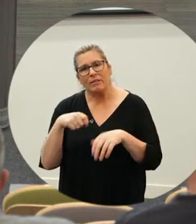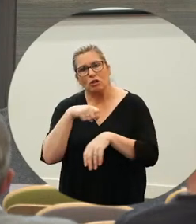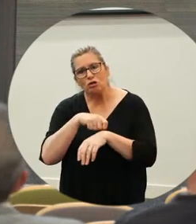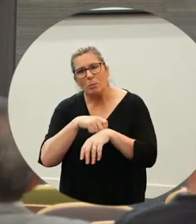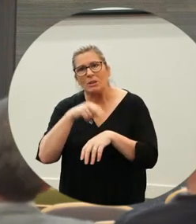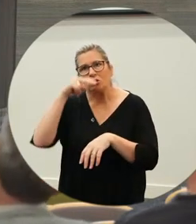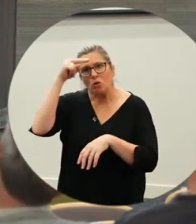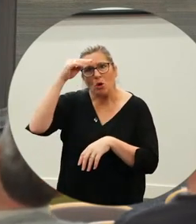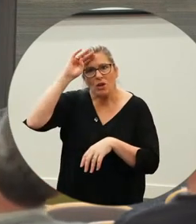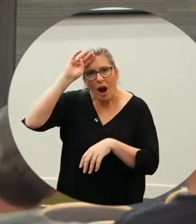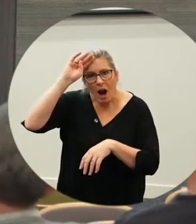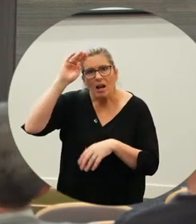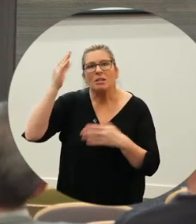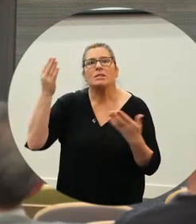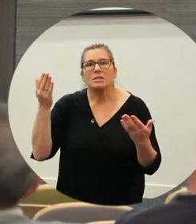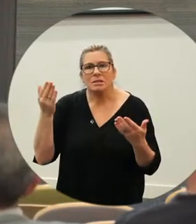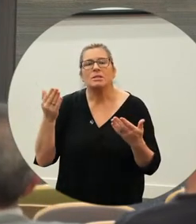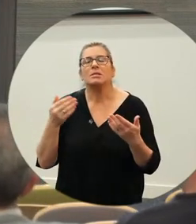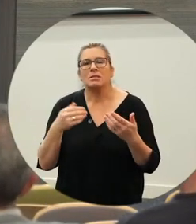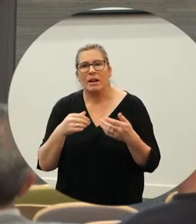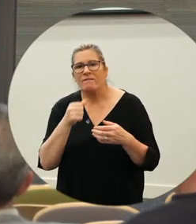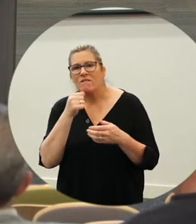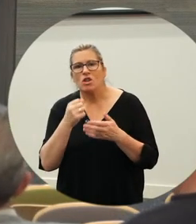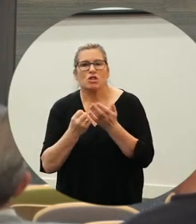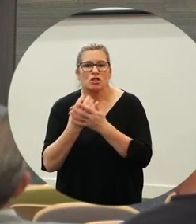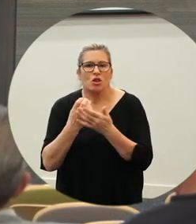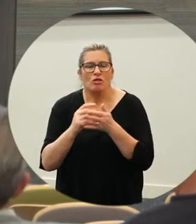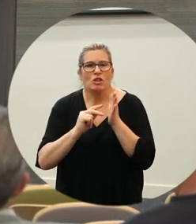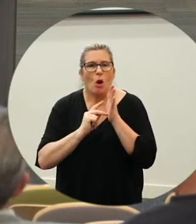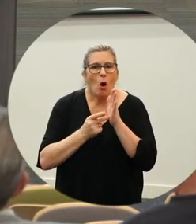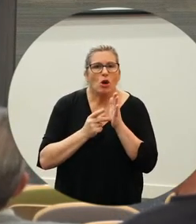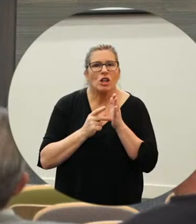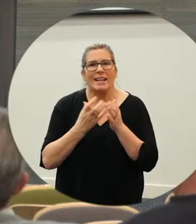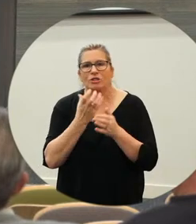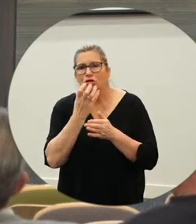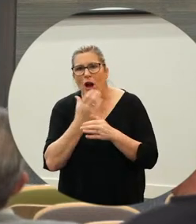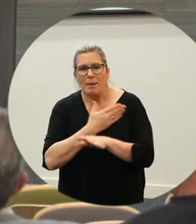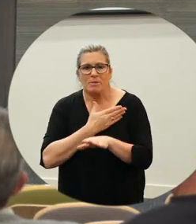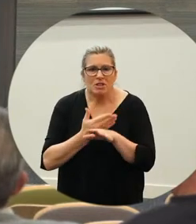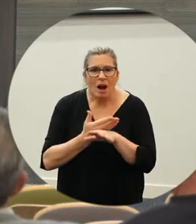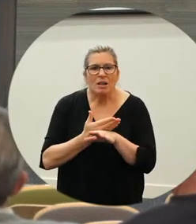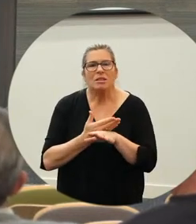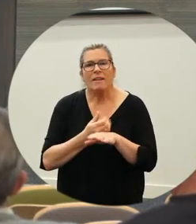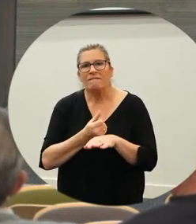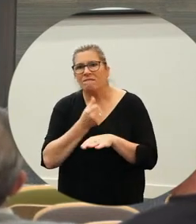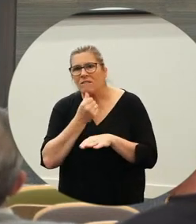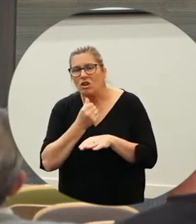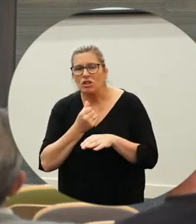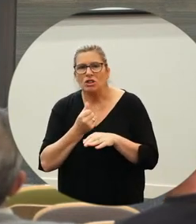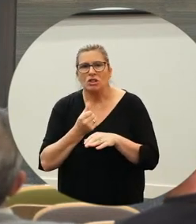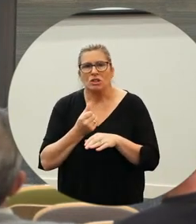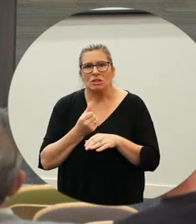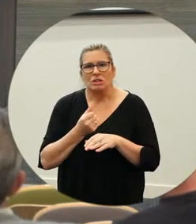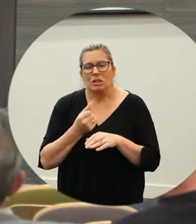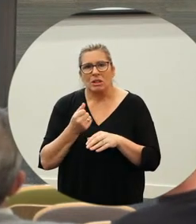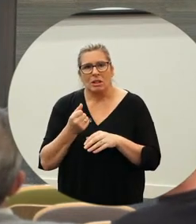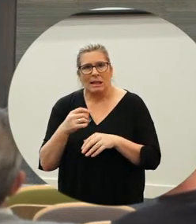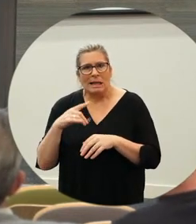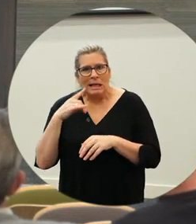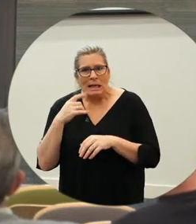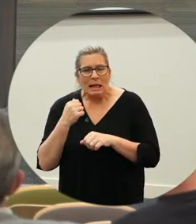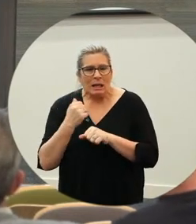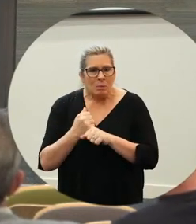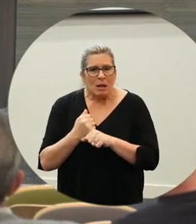north of Ireland, the first stirrings of organised crime here in the state, the first hint of the